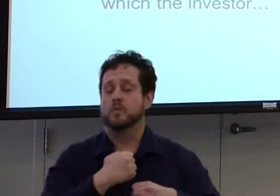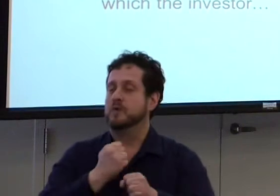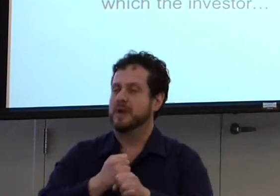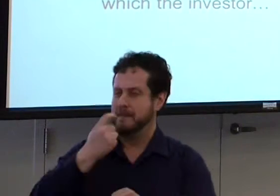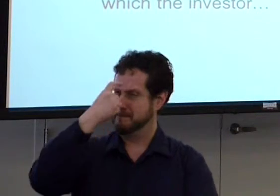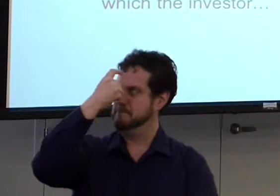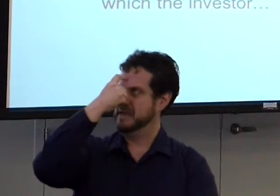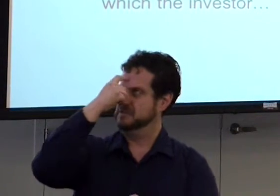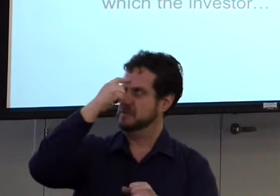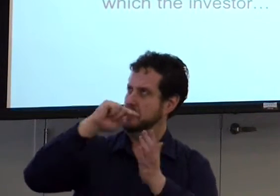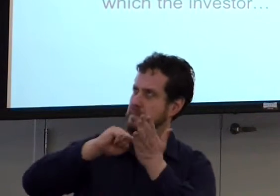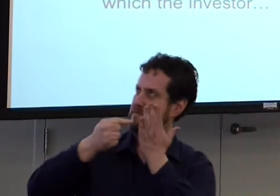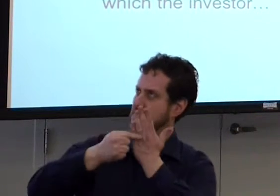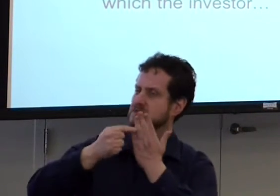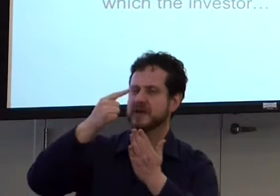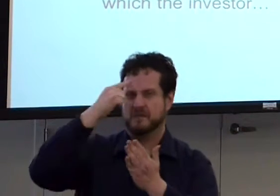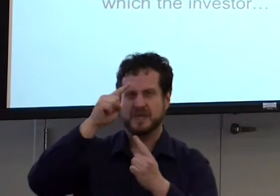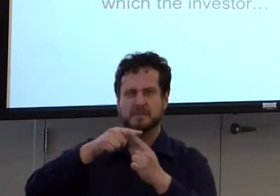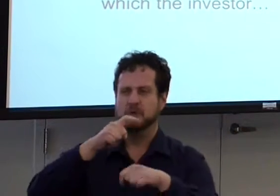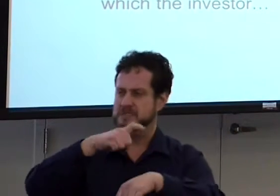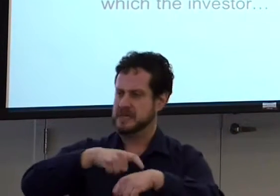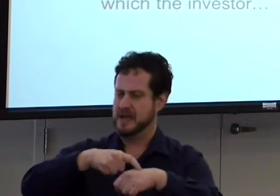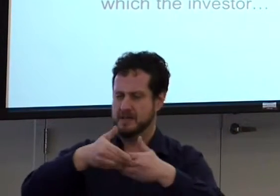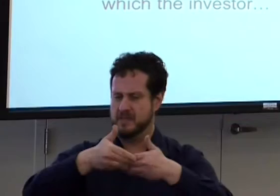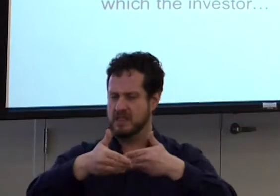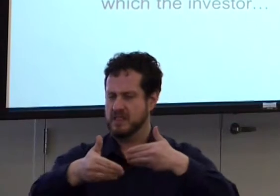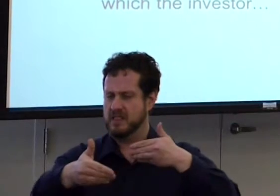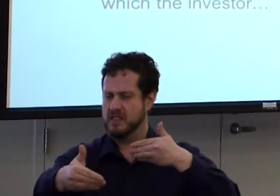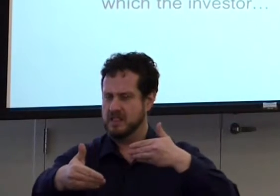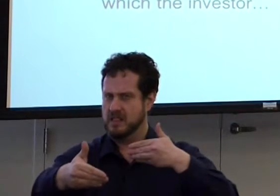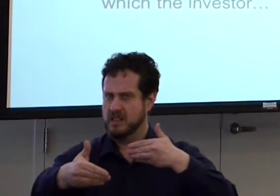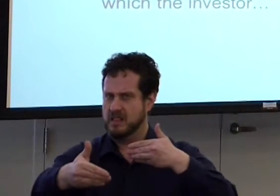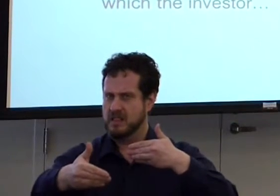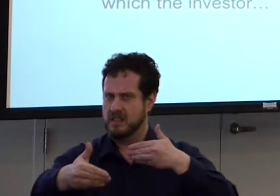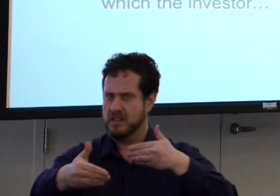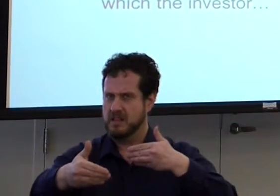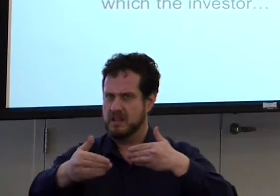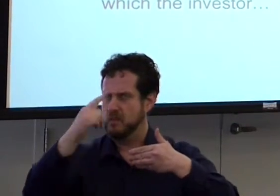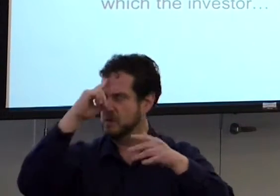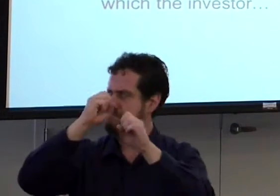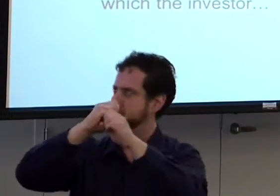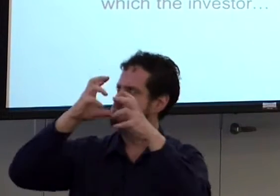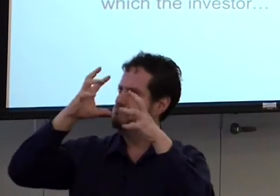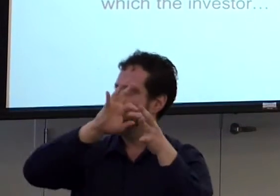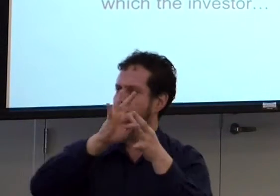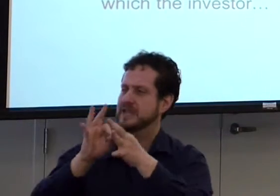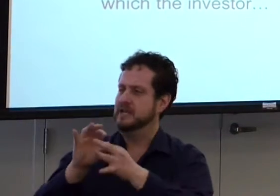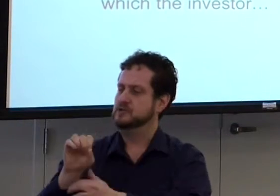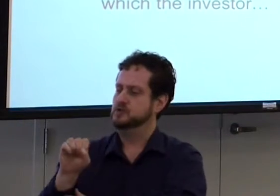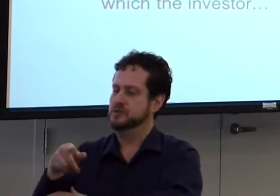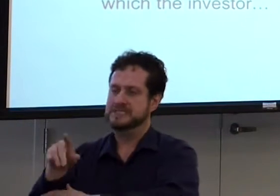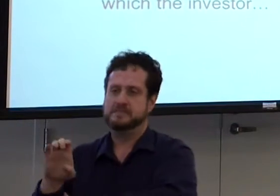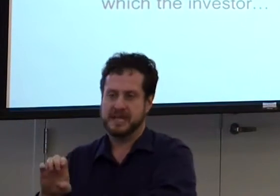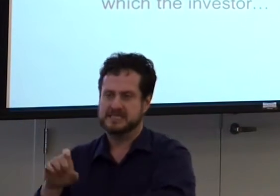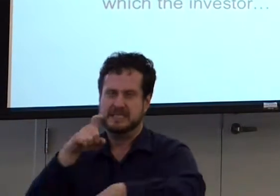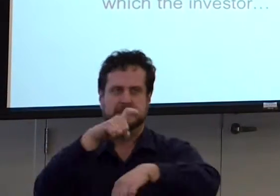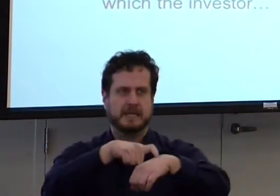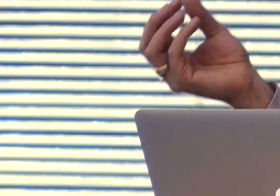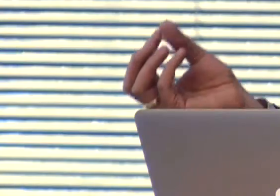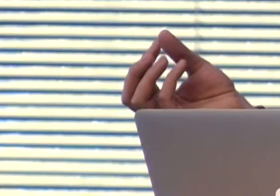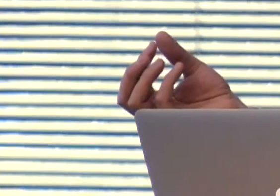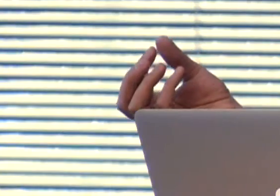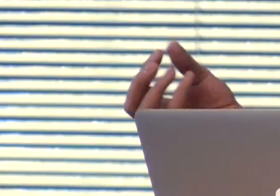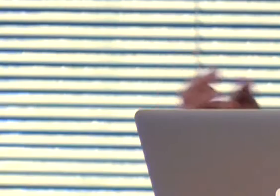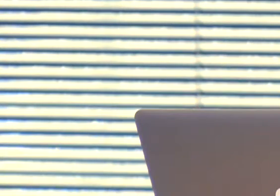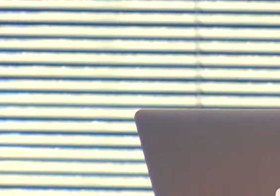think about abstract domains like time, we're activating mental representations of space. The same kinds of mental representations